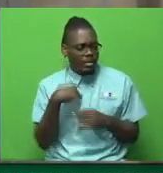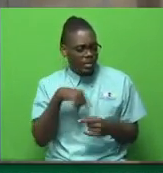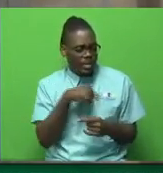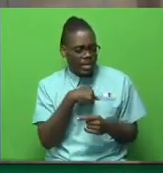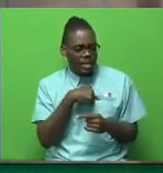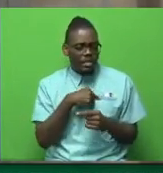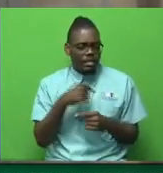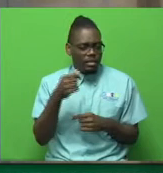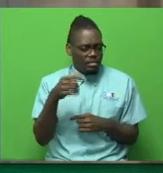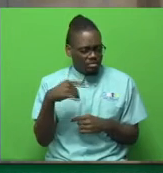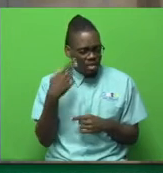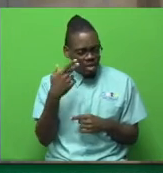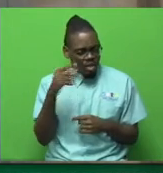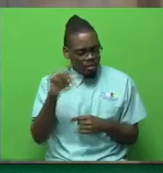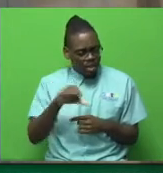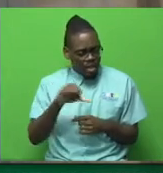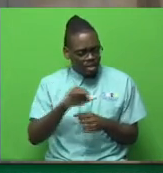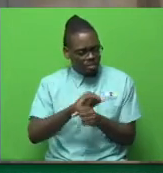response